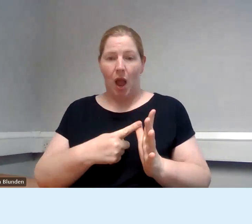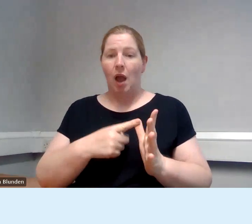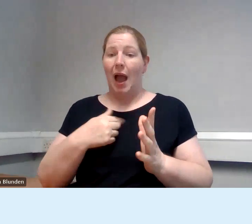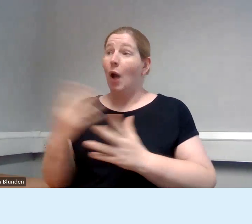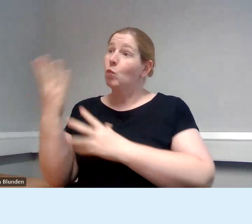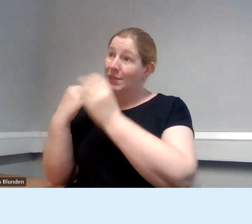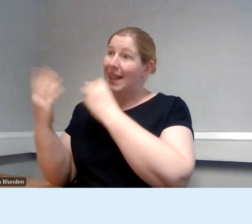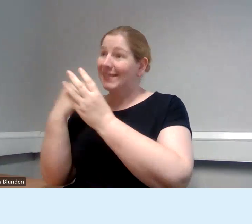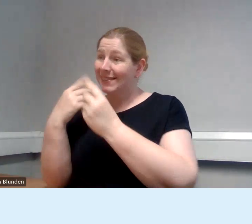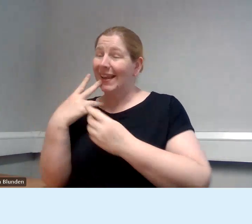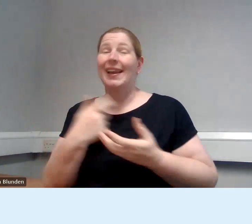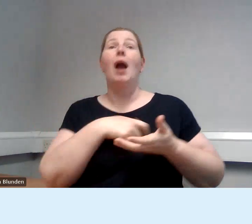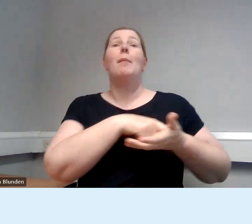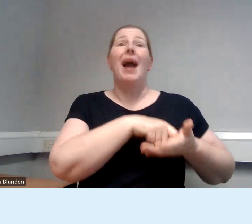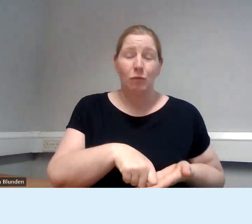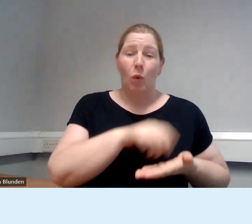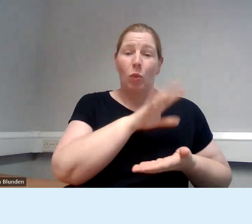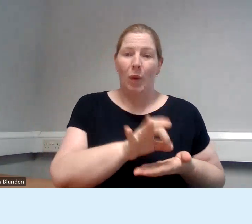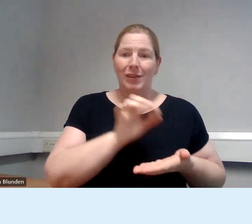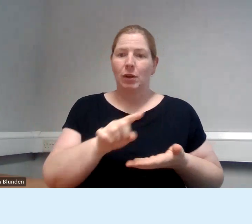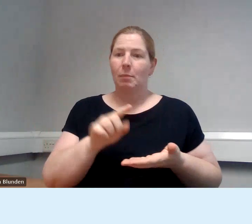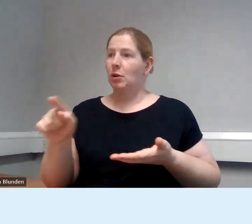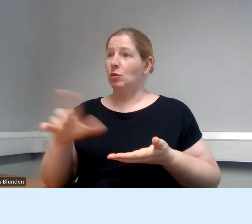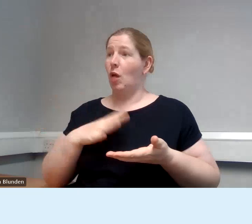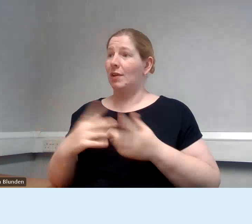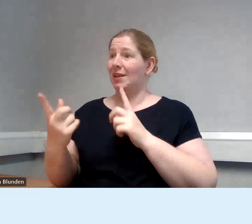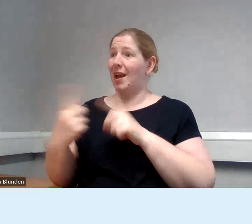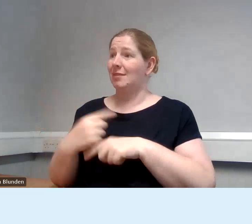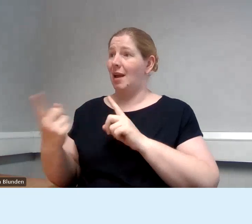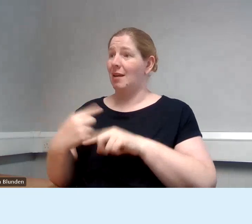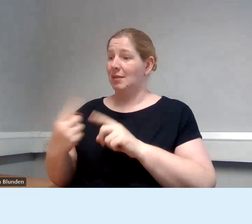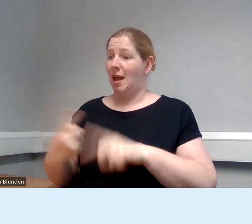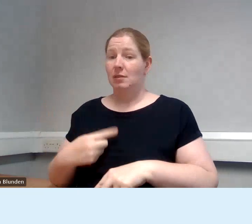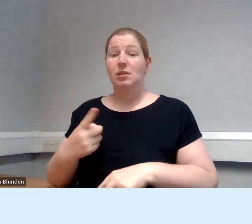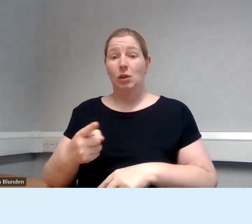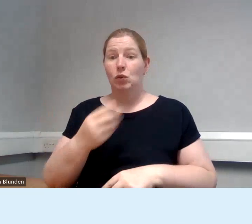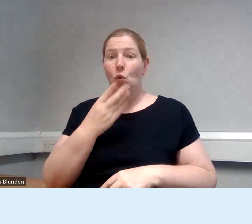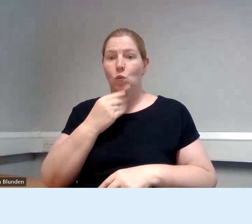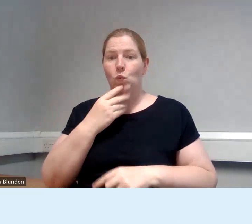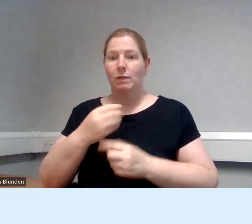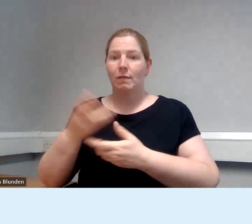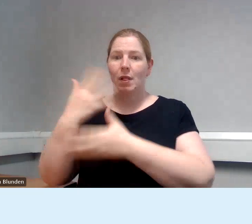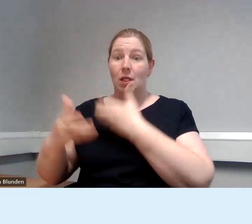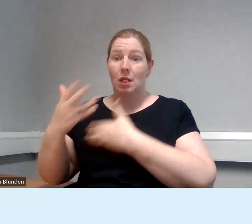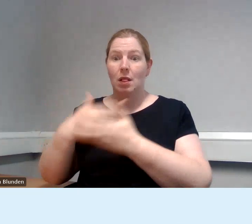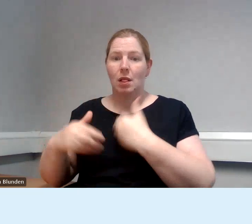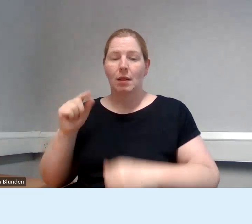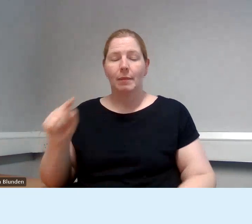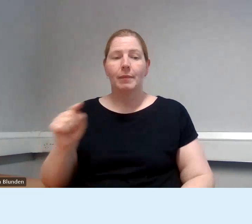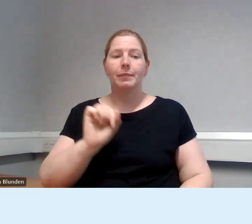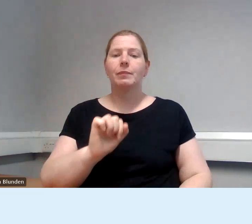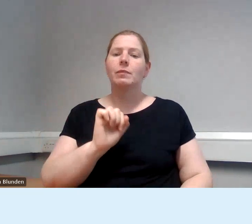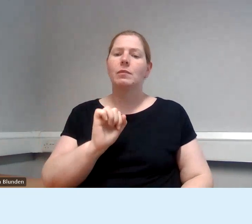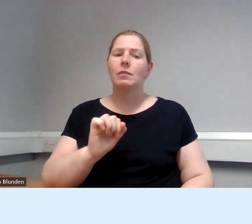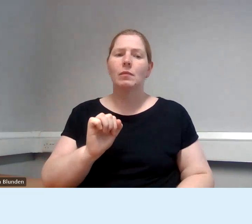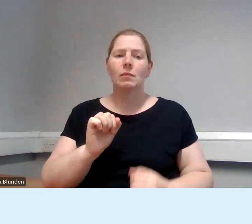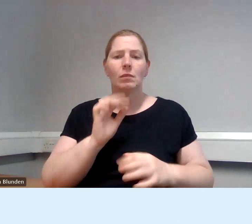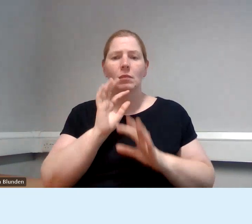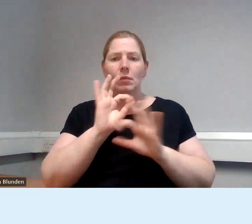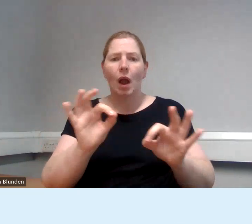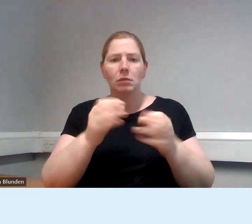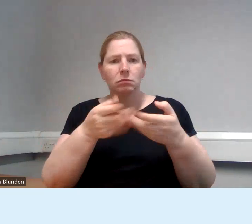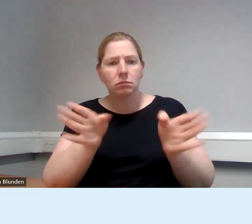kept answering them as you carried on. So it was really, really informative. So does anybody in the audience have any